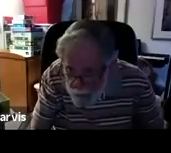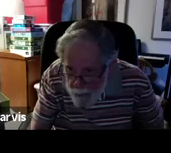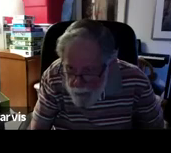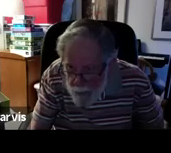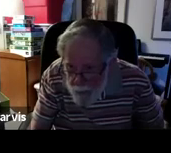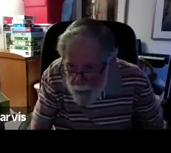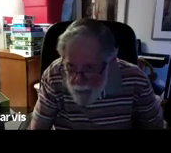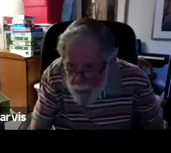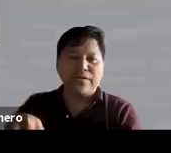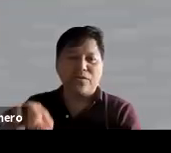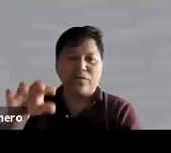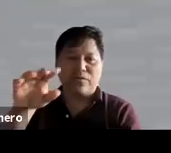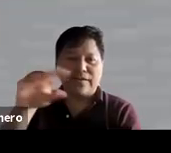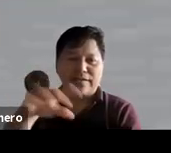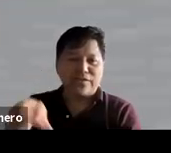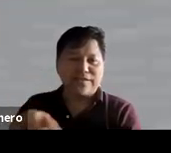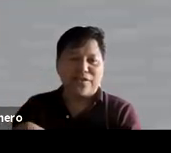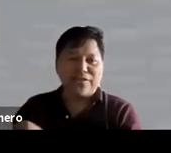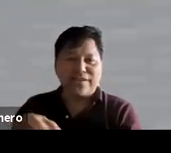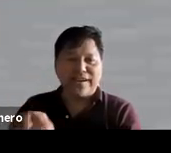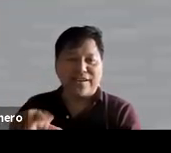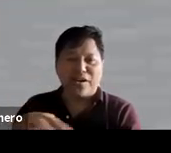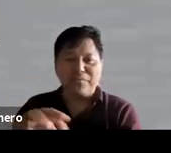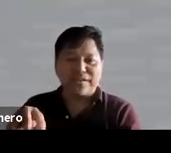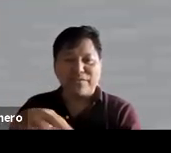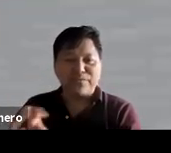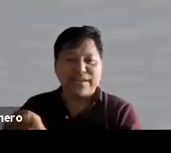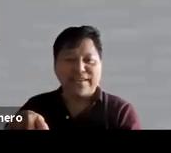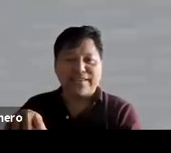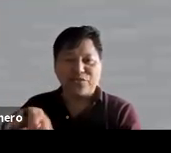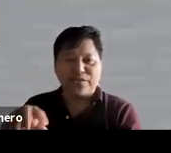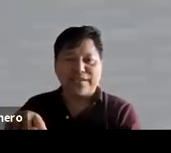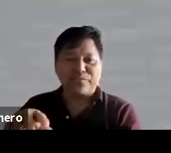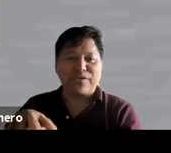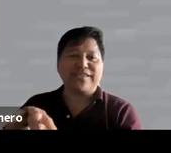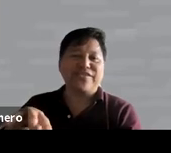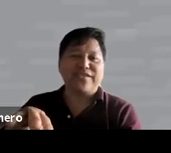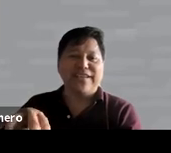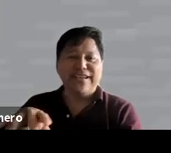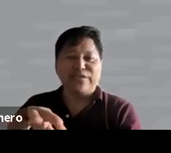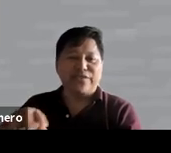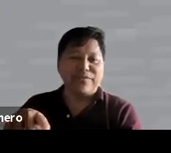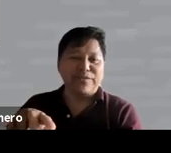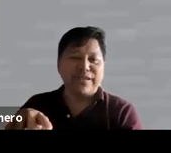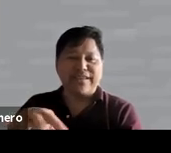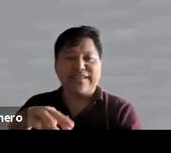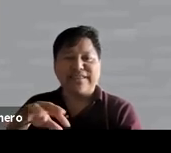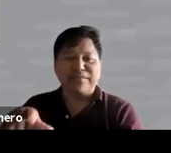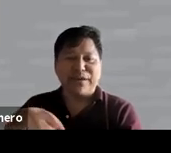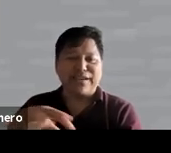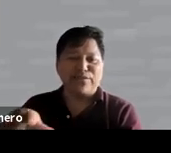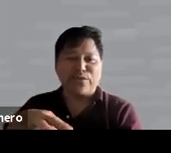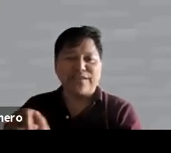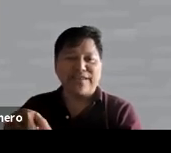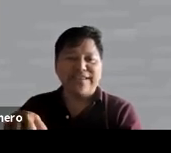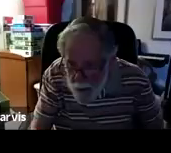that, it'll open a window, and you'll see all the kind of comments we've been making during the presentation. We've kind of been making it